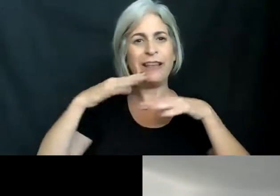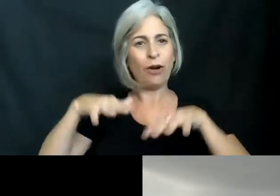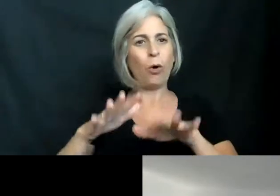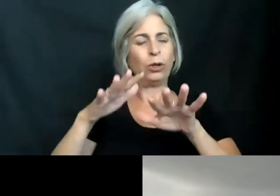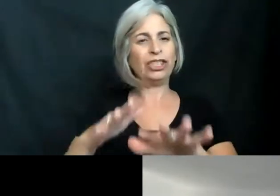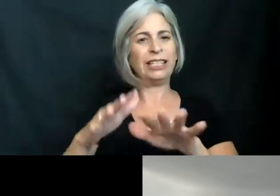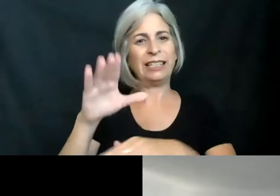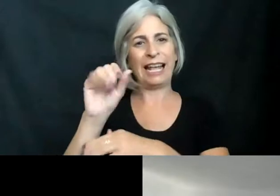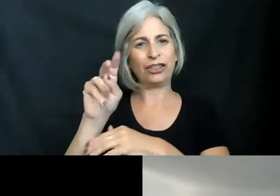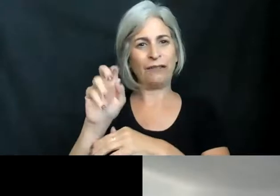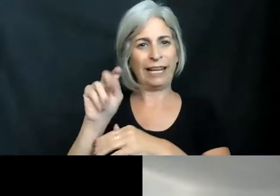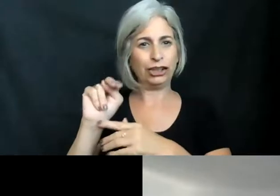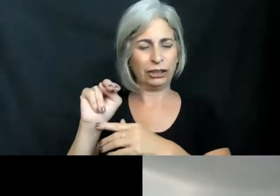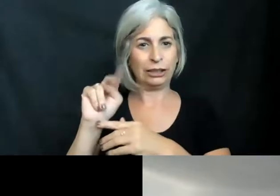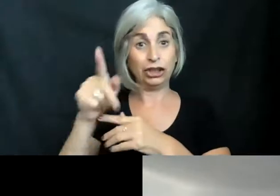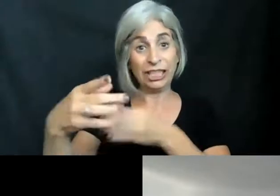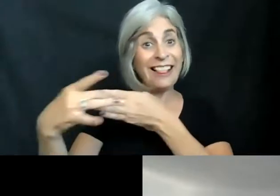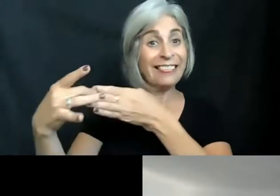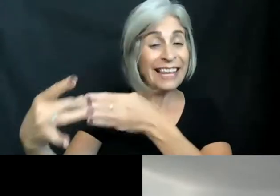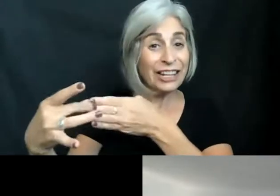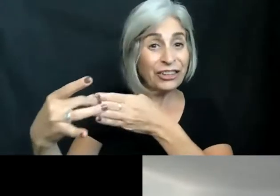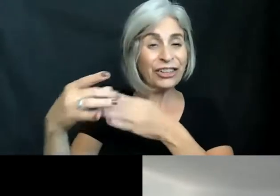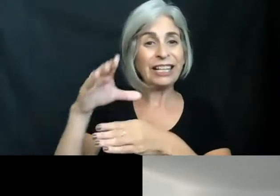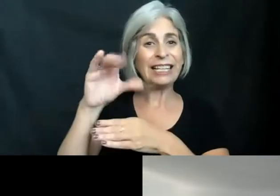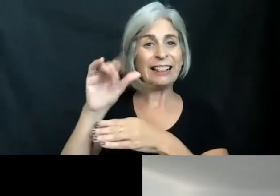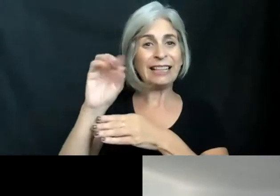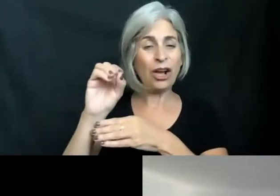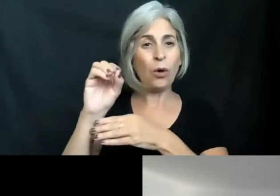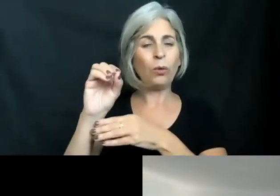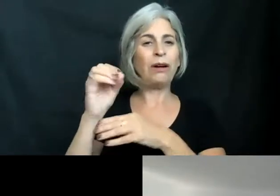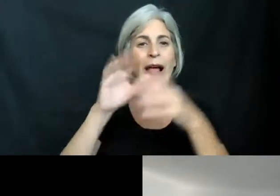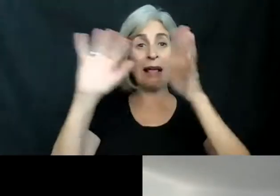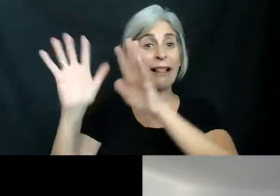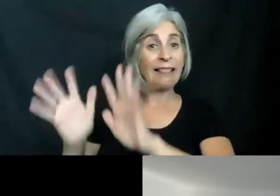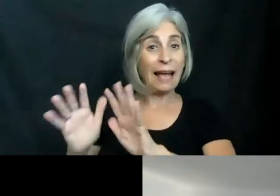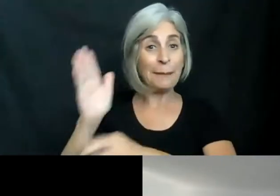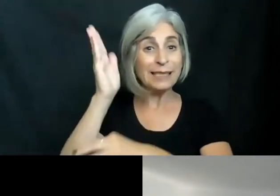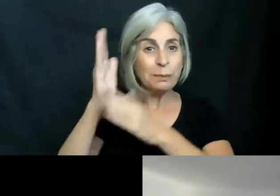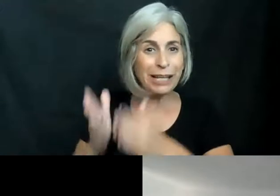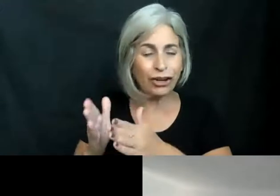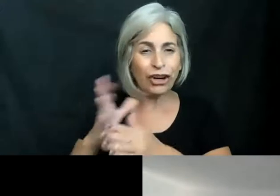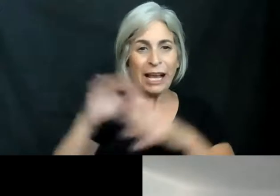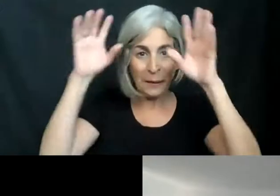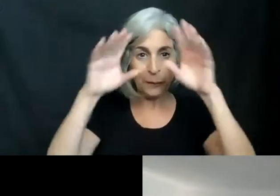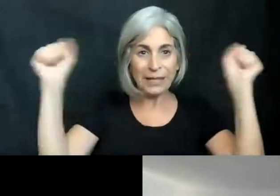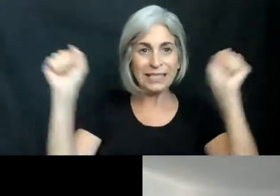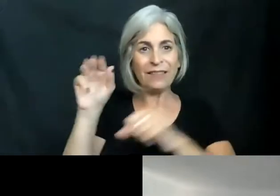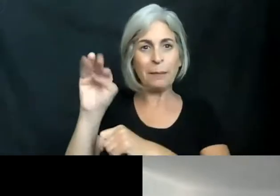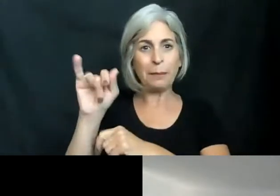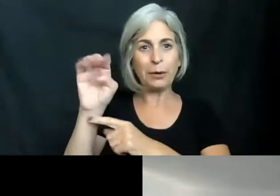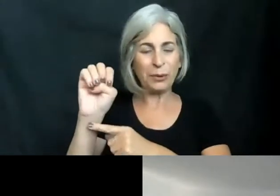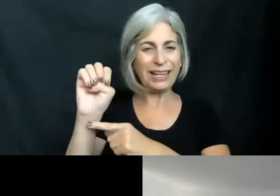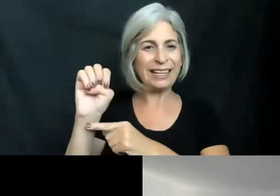climate reality leader, a Clio Institute certified climate speaker and president of the Marine Conservation